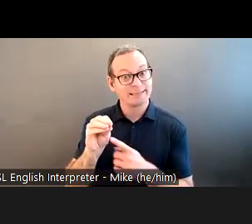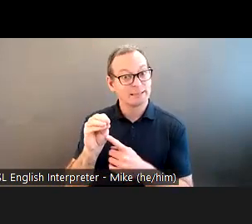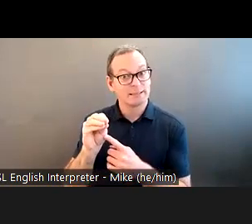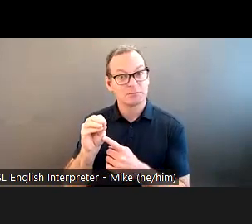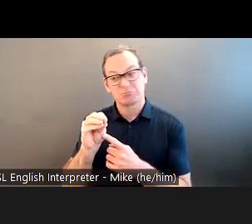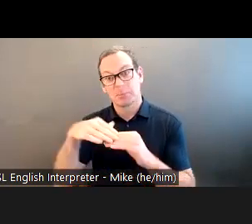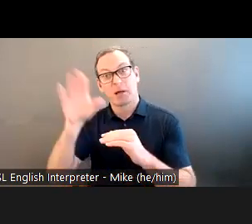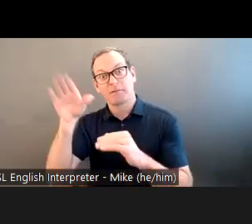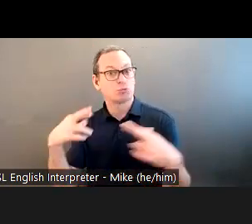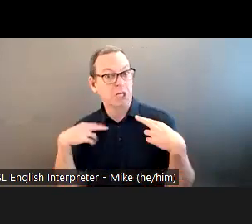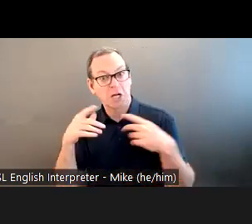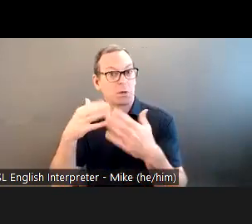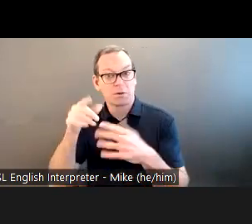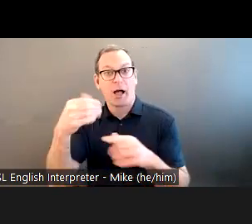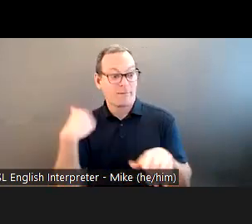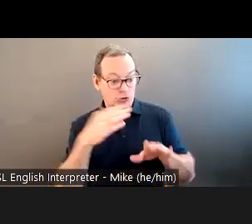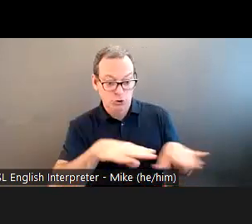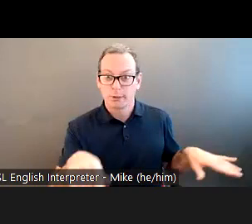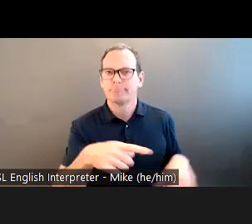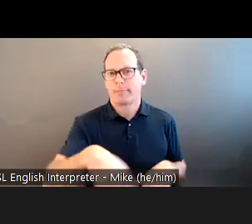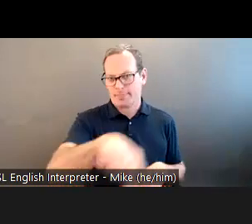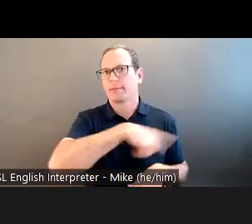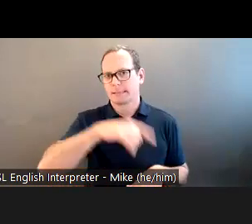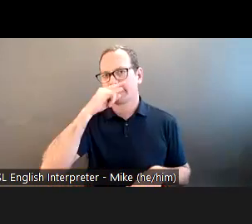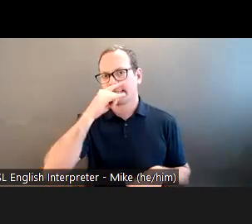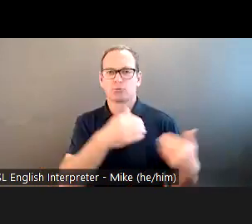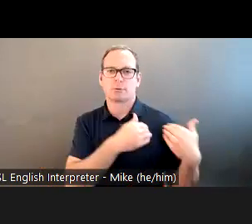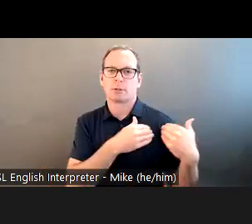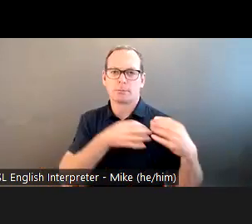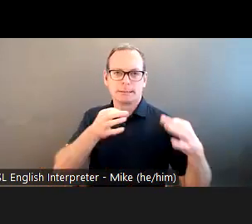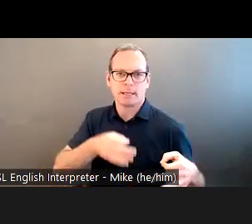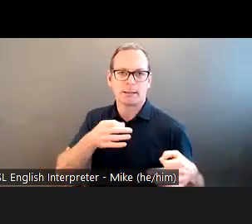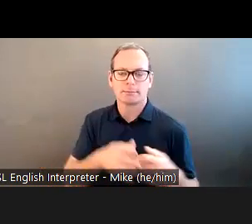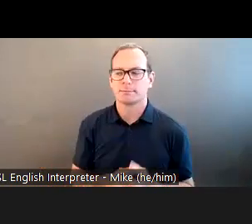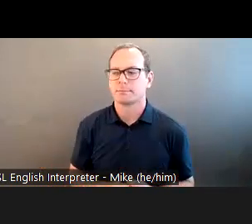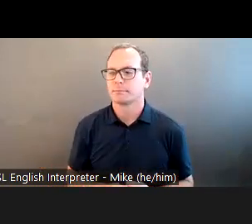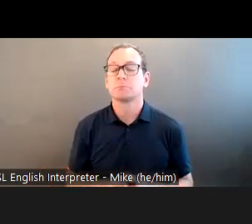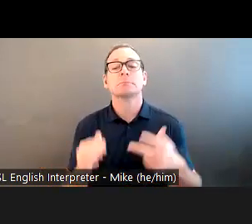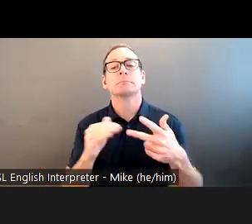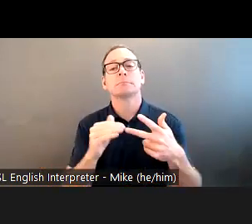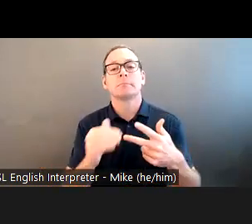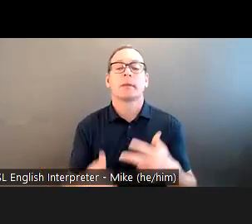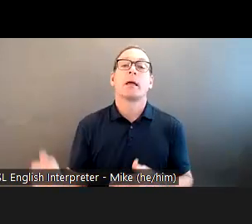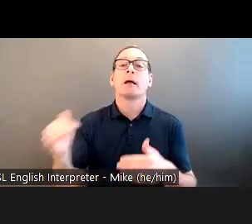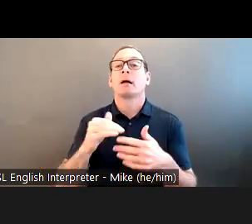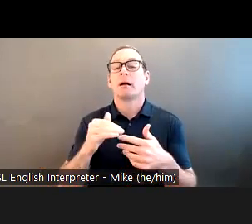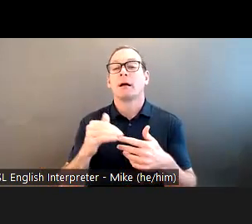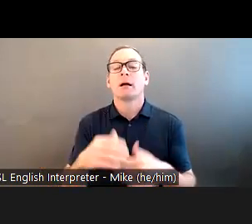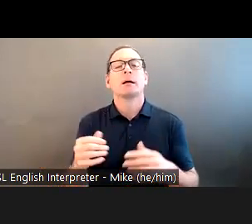you. You've got your siblings and then other relatives. So that's going to include anyone who's related to you by